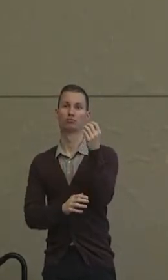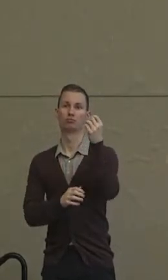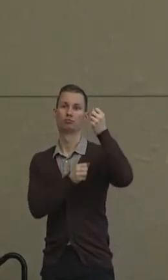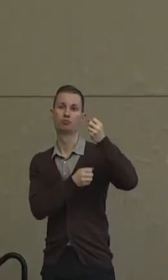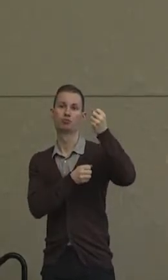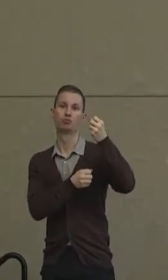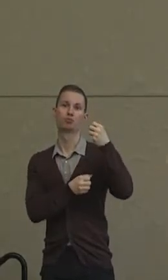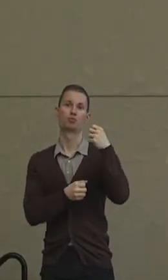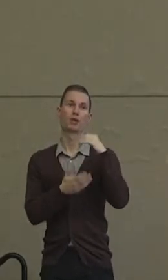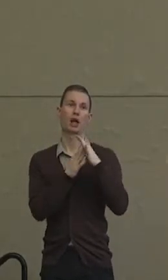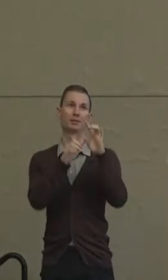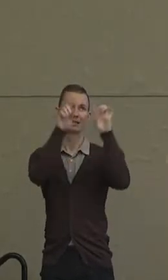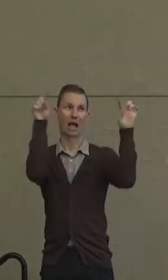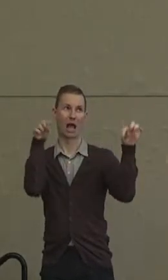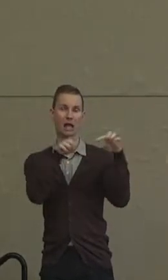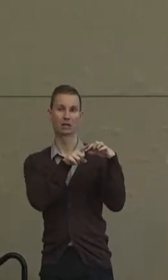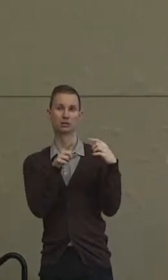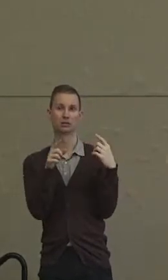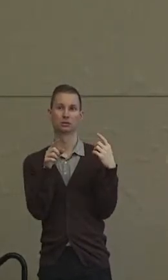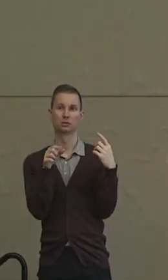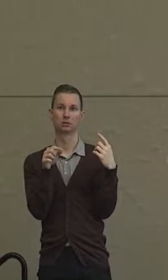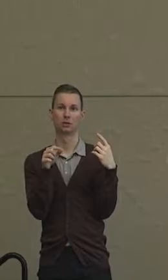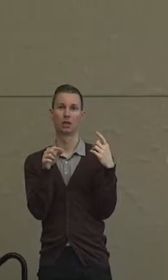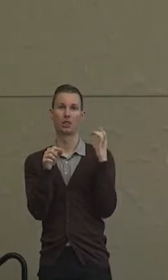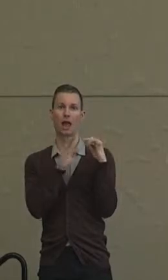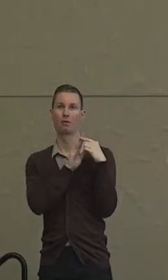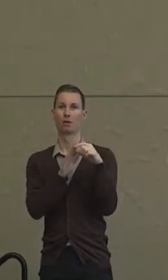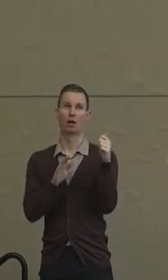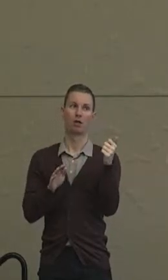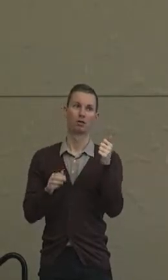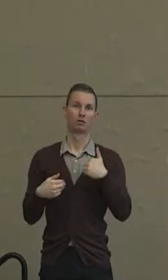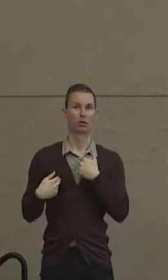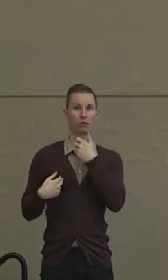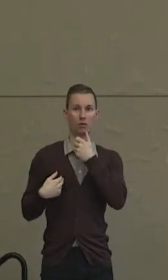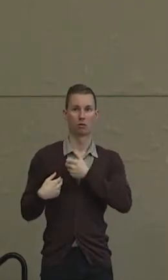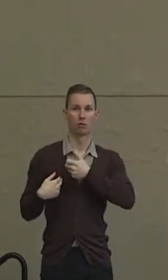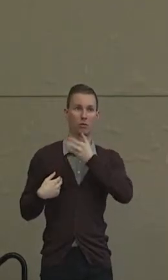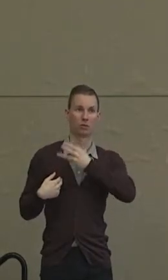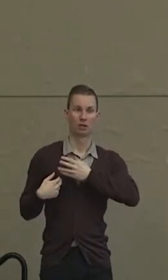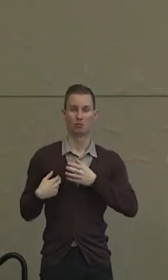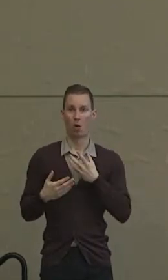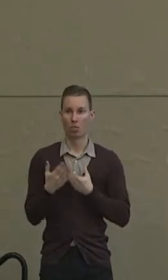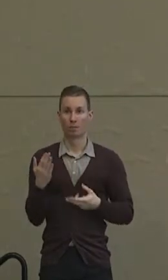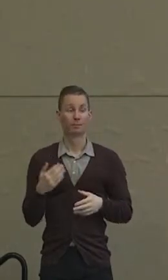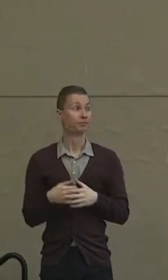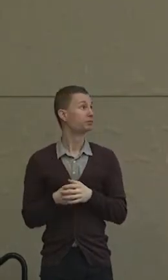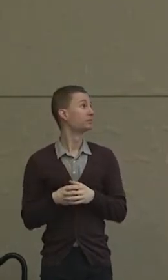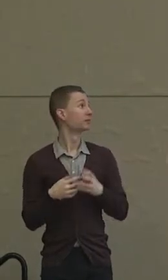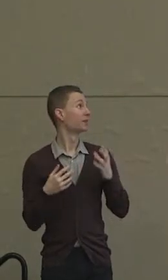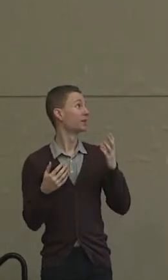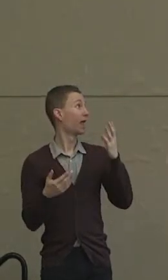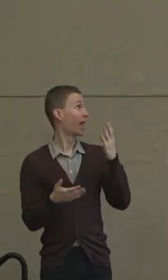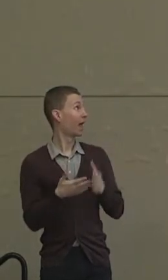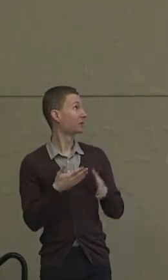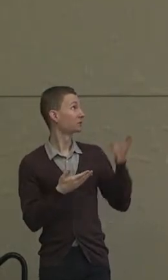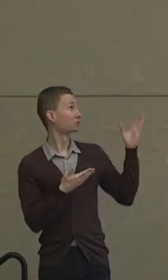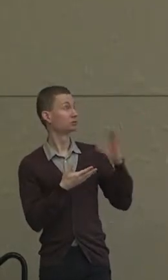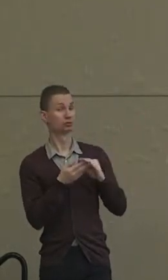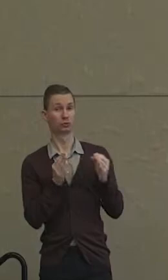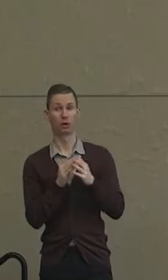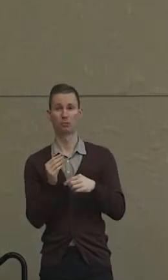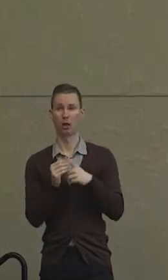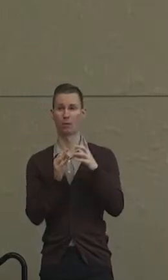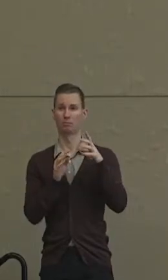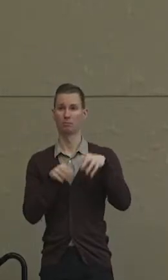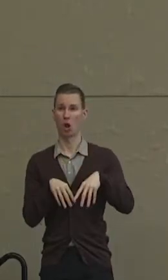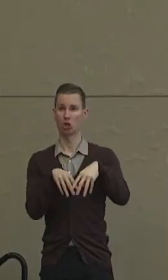signs, to also represent other young girls and women. And I wanna end with this story about this